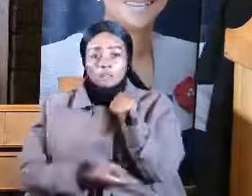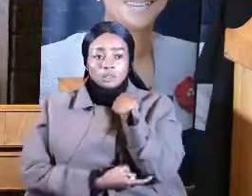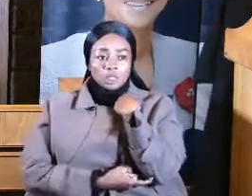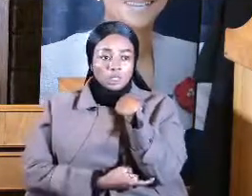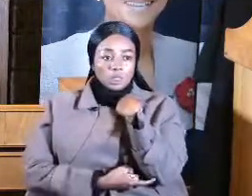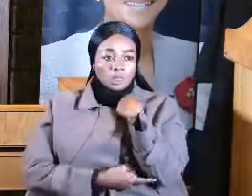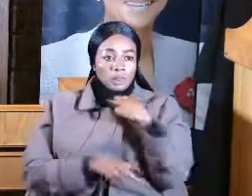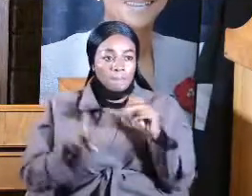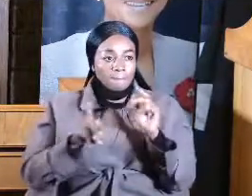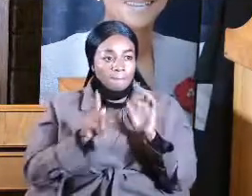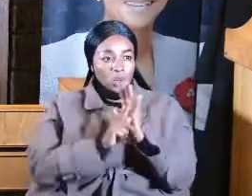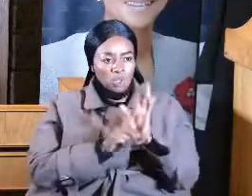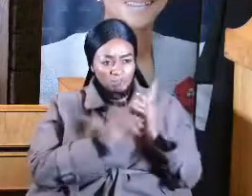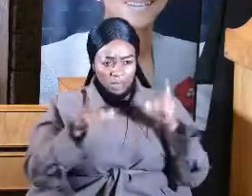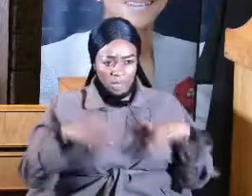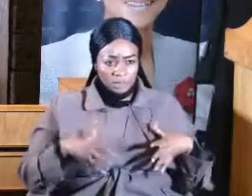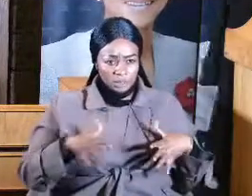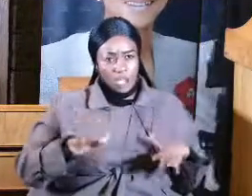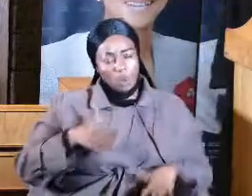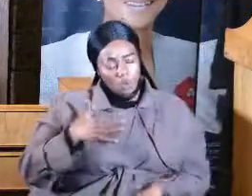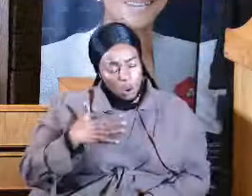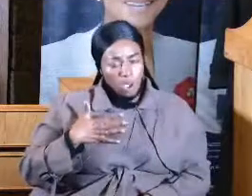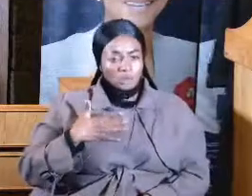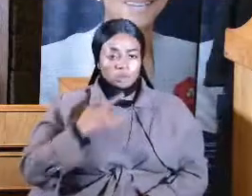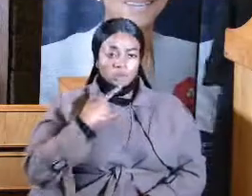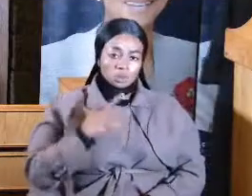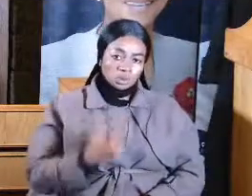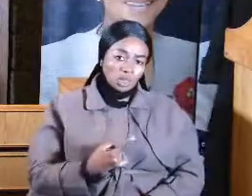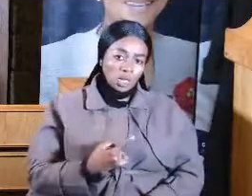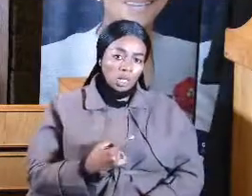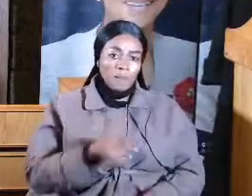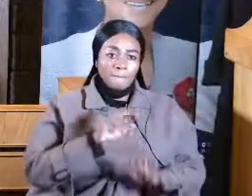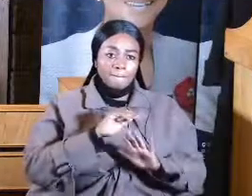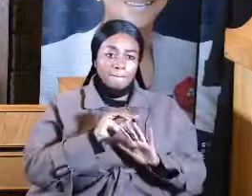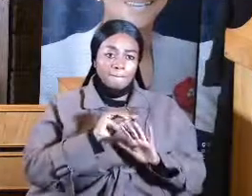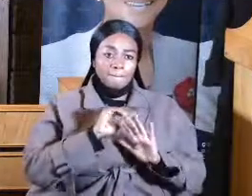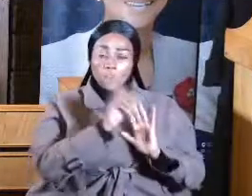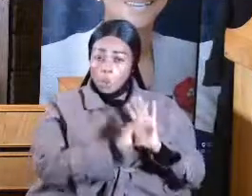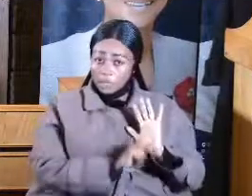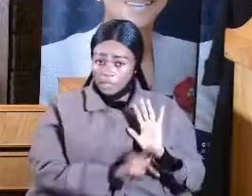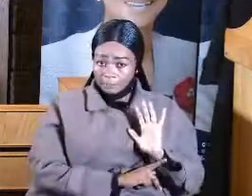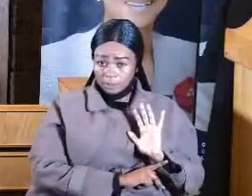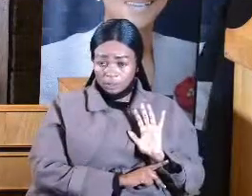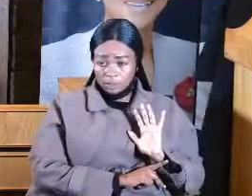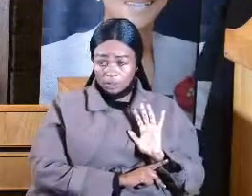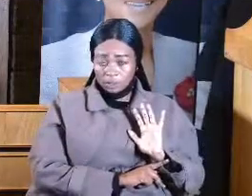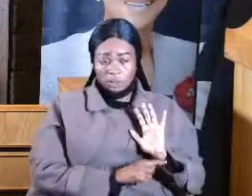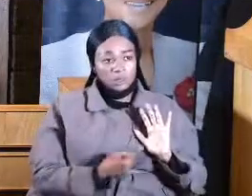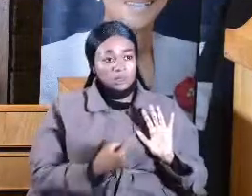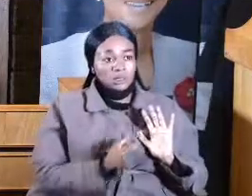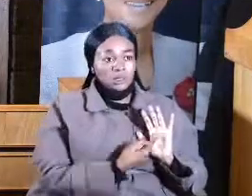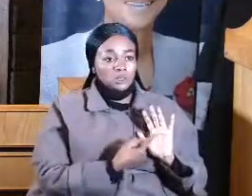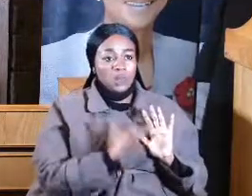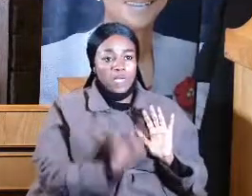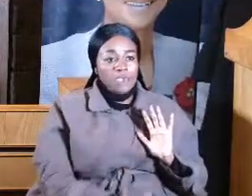Director, I just wanted to flag in terms of the programs, additional programs that we have as